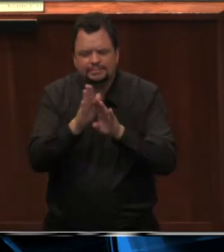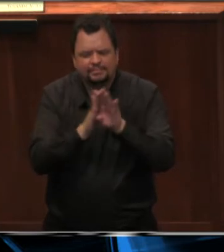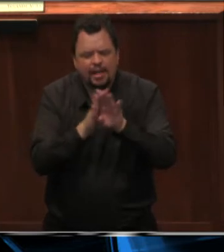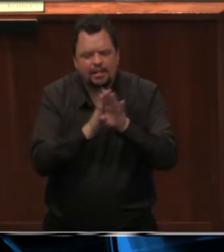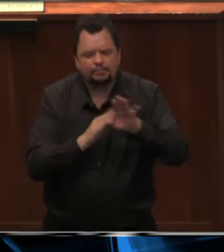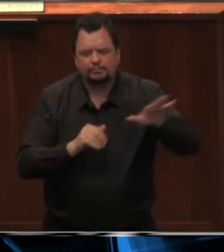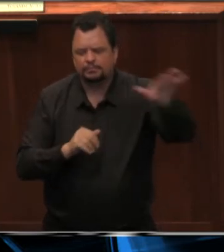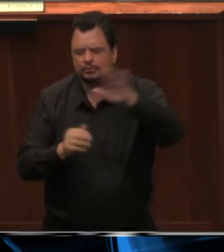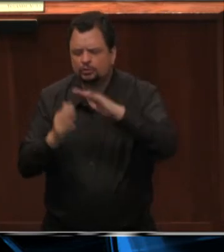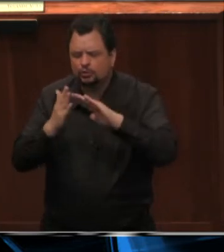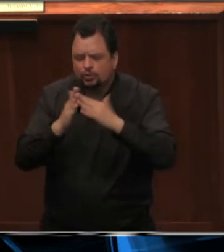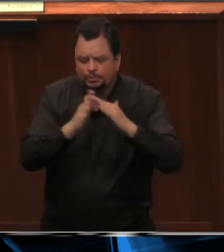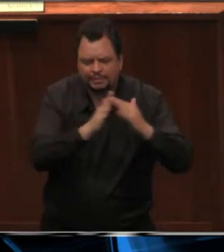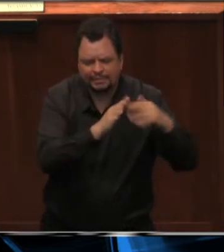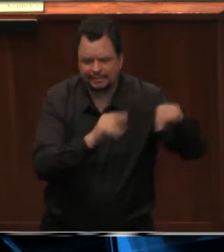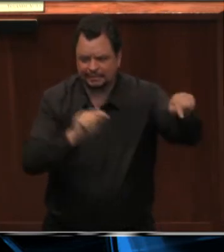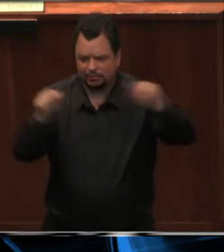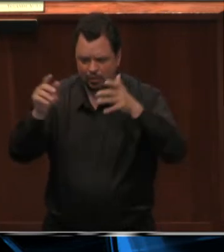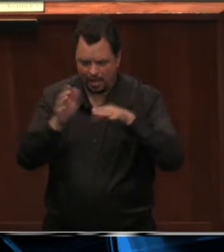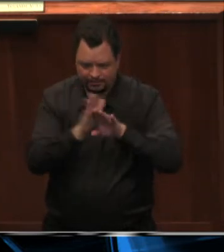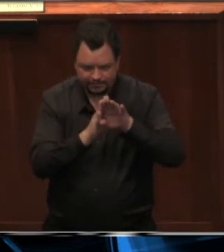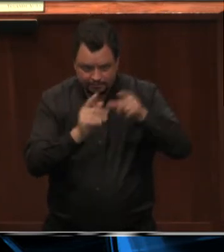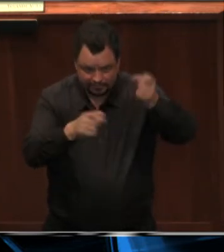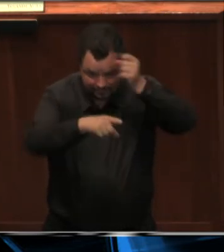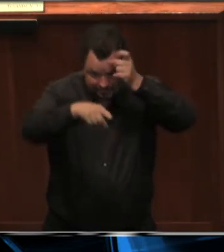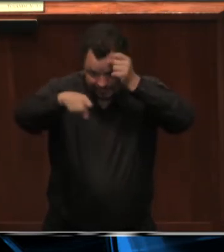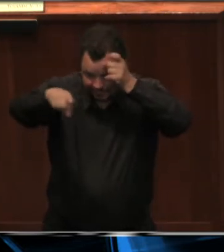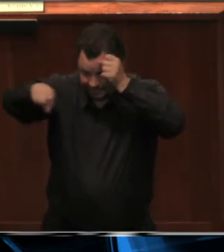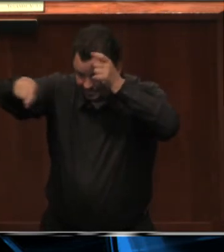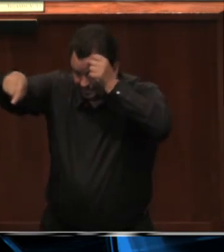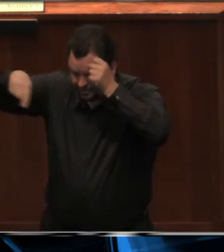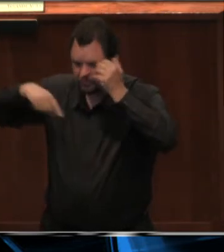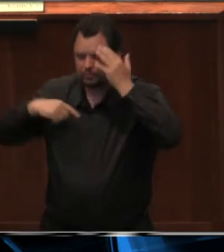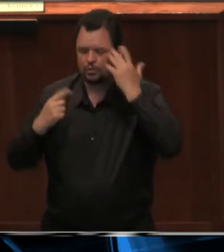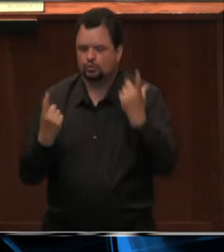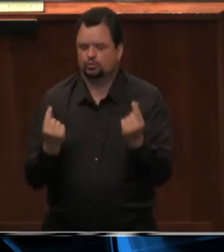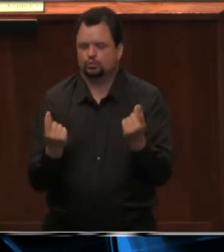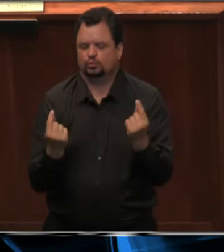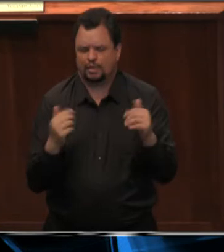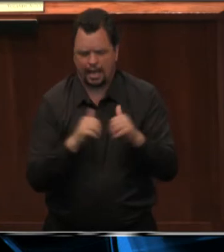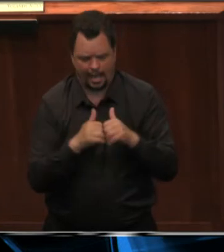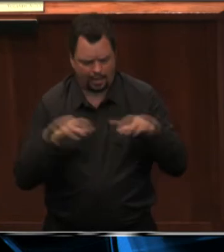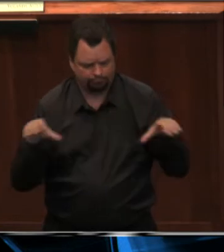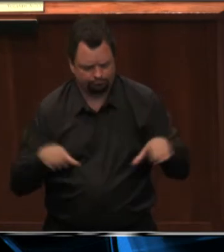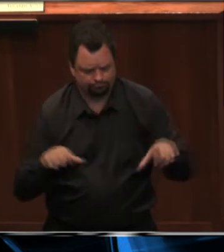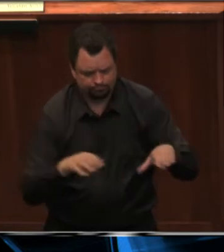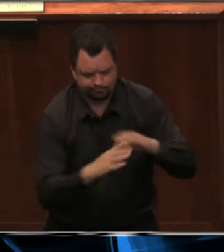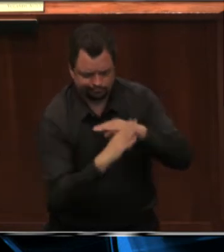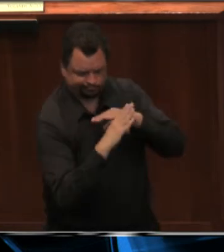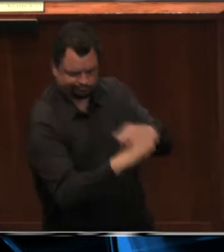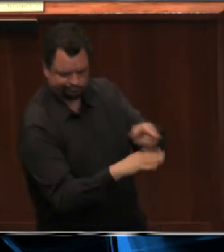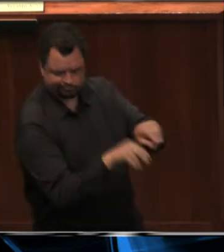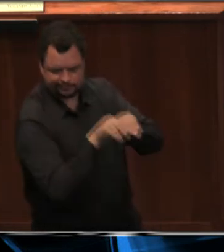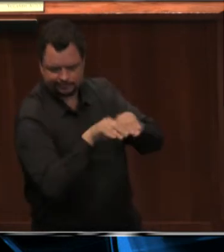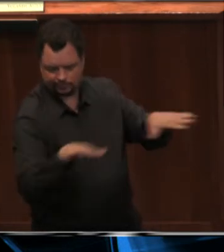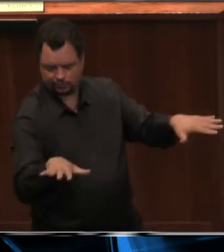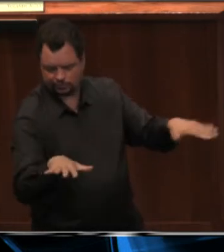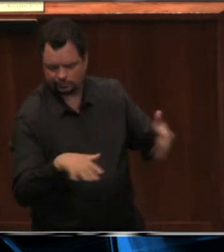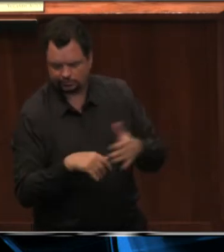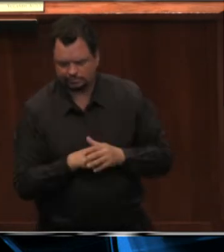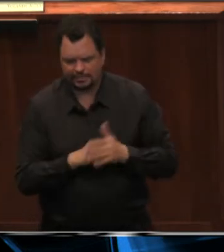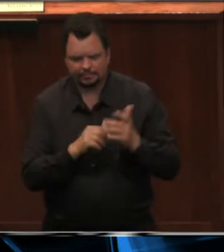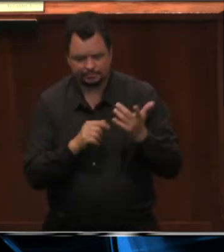understand the risks involved in various activities that they may be undertaking in the community. These risks are based